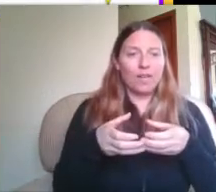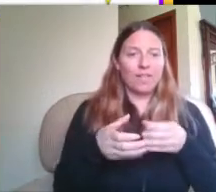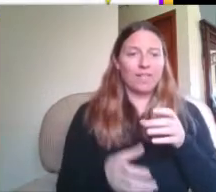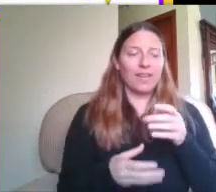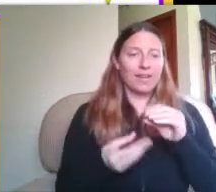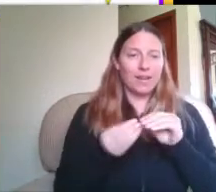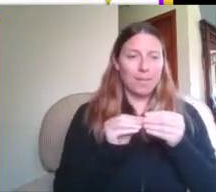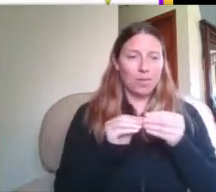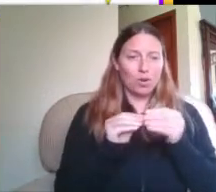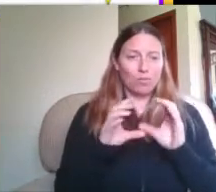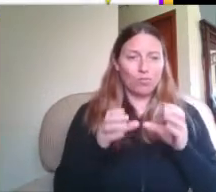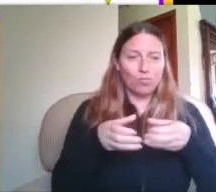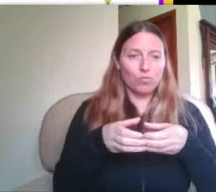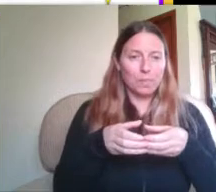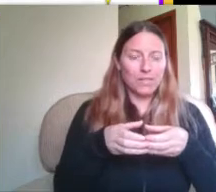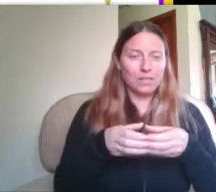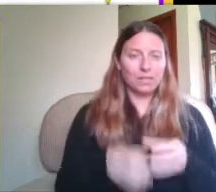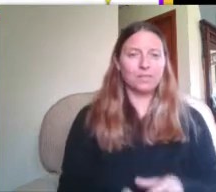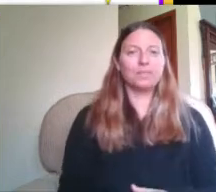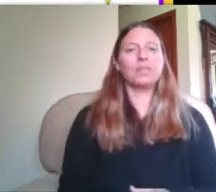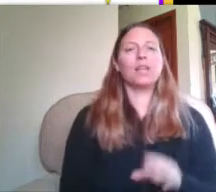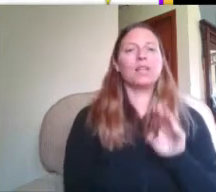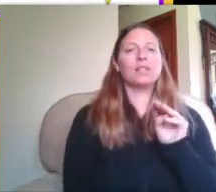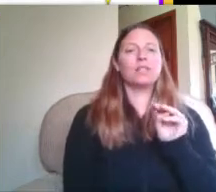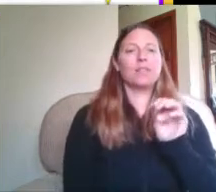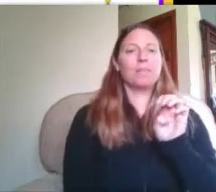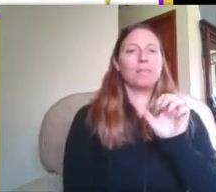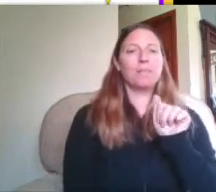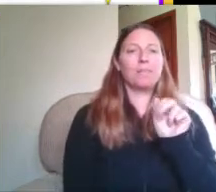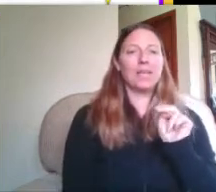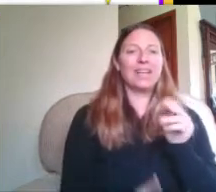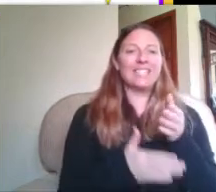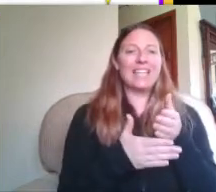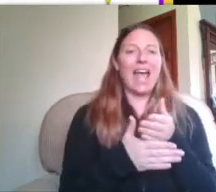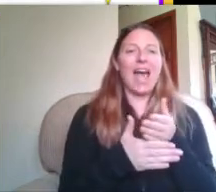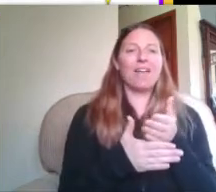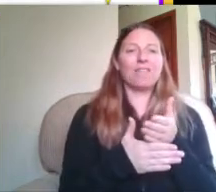points. So the mean is the average.